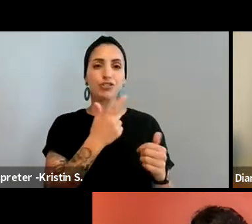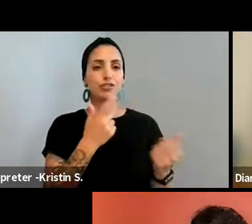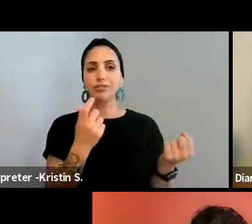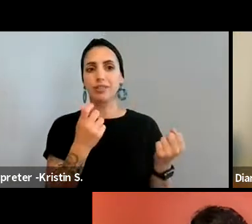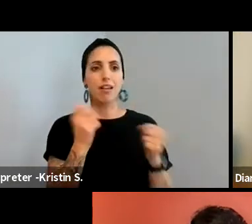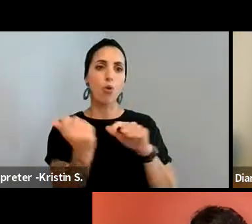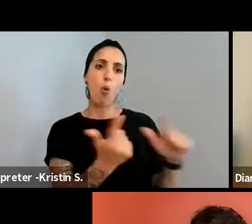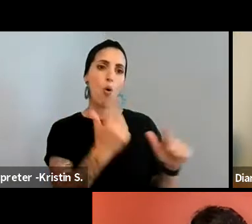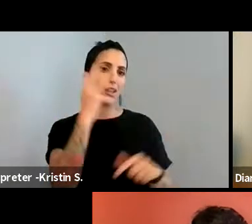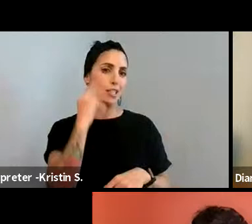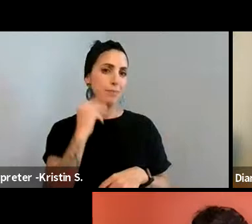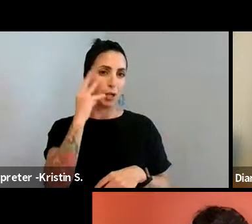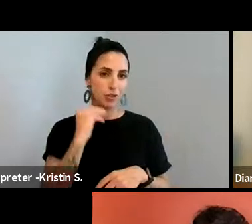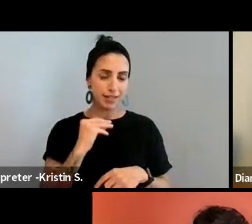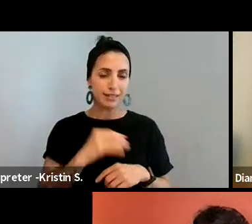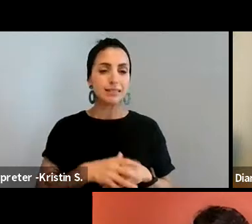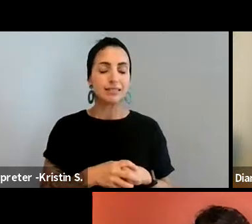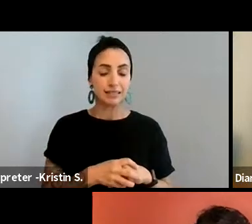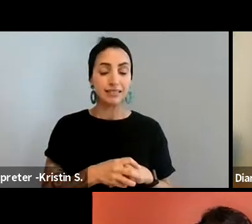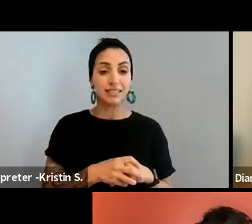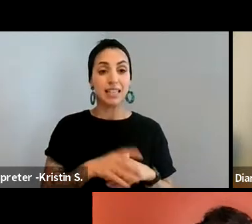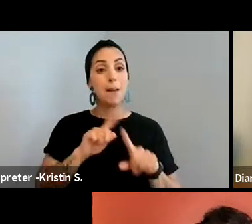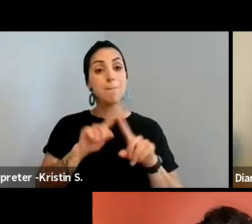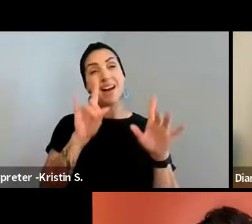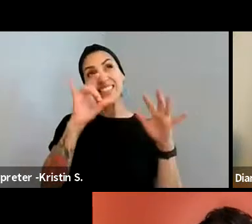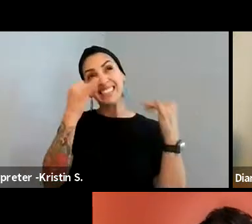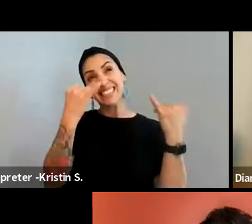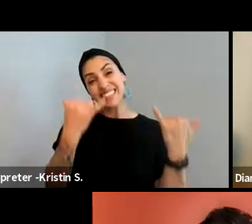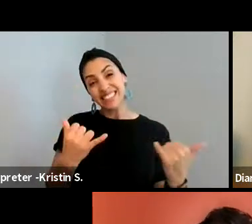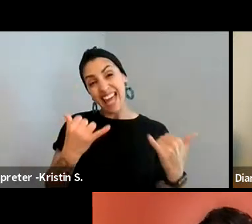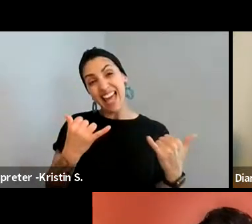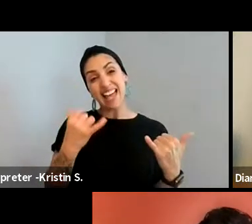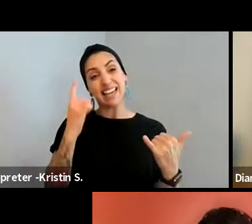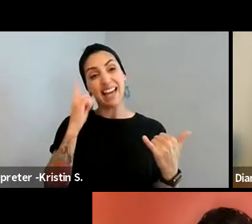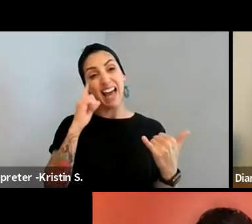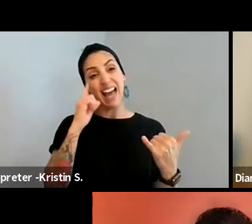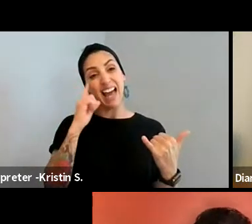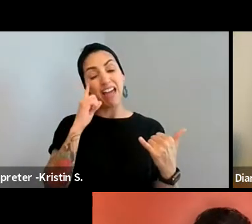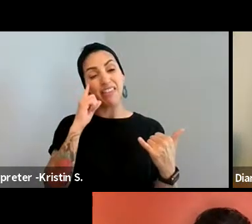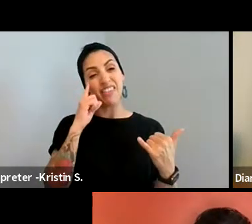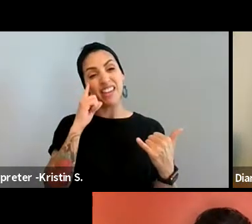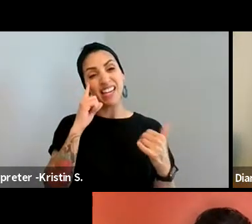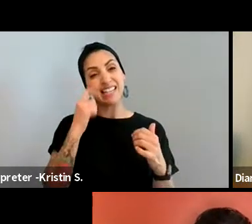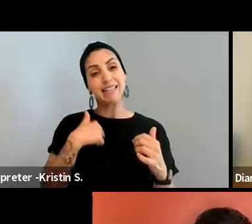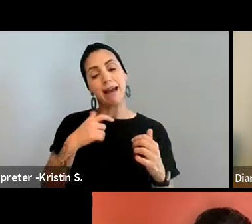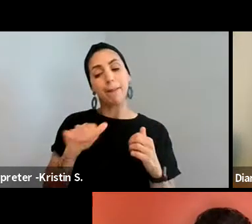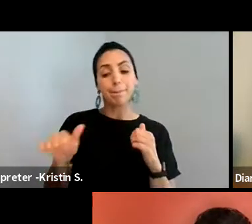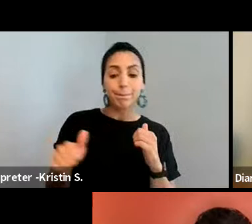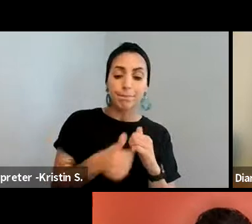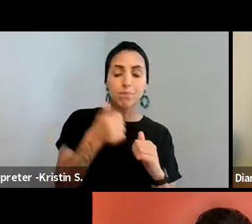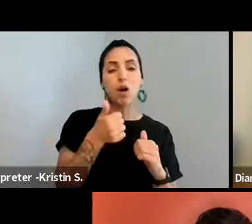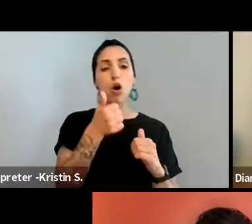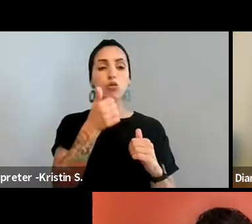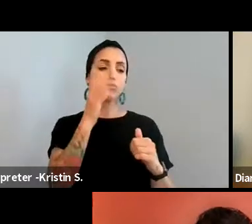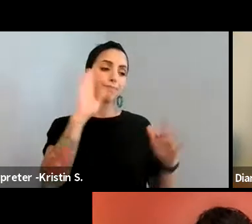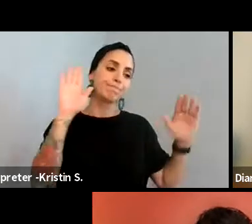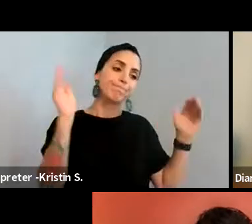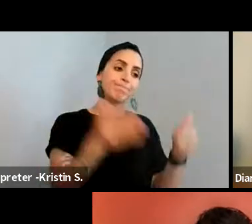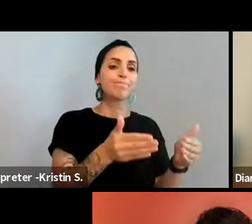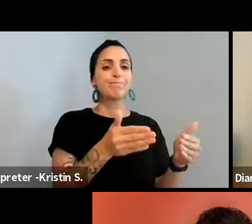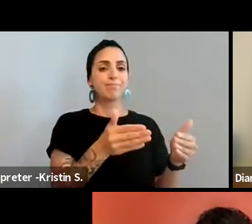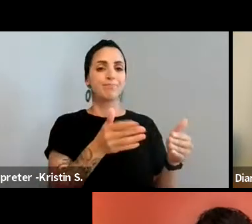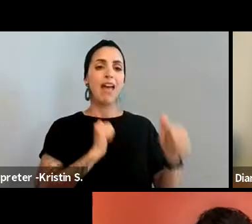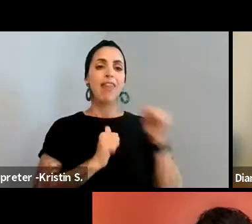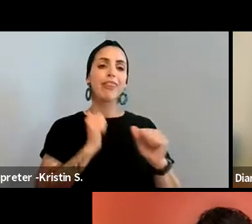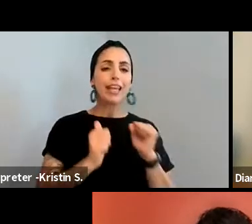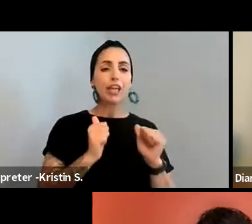those things. But today I'd say I'm primarily a theater maker or